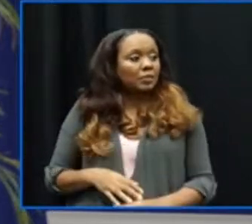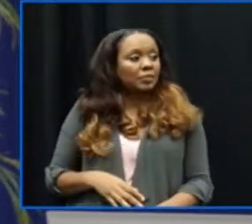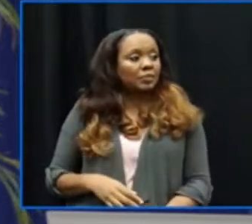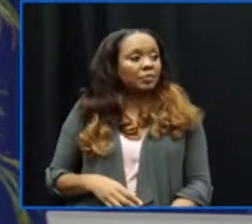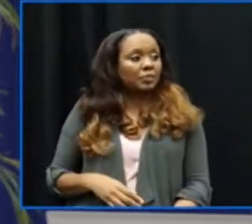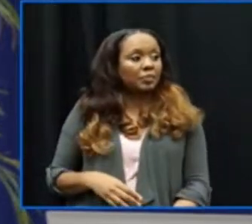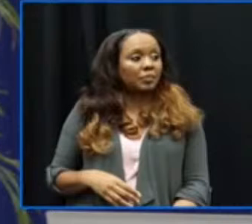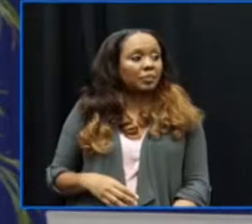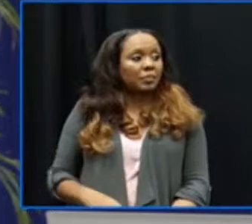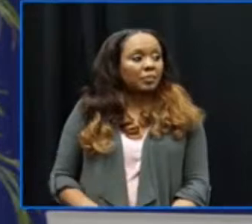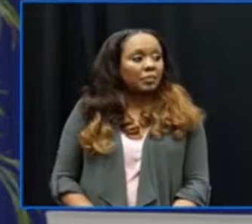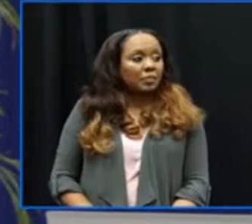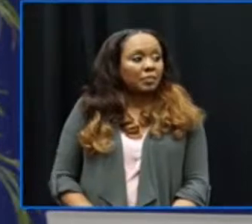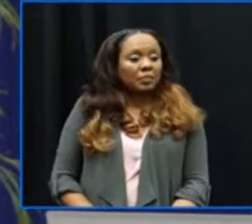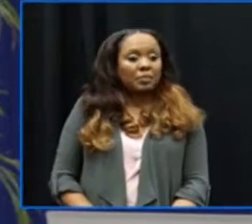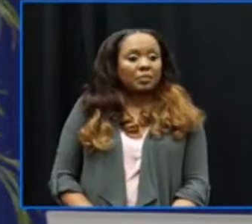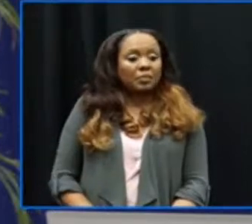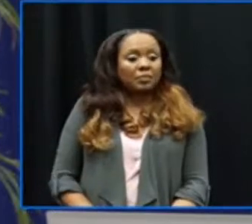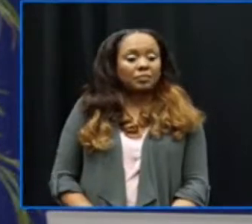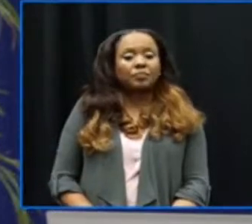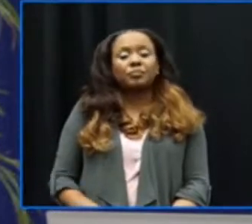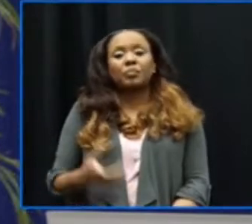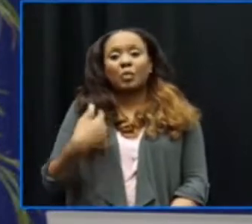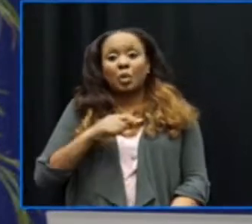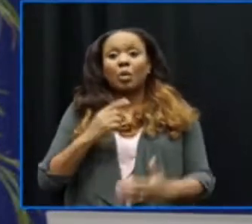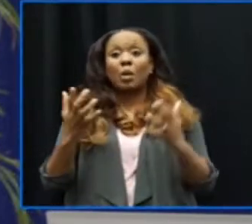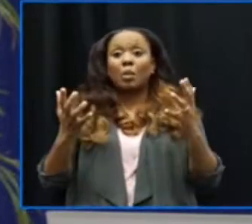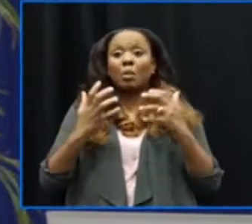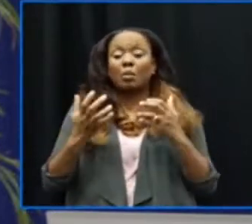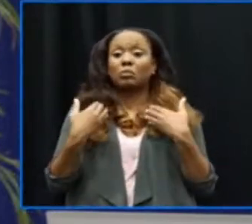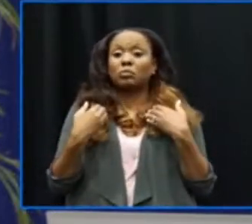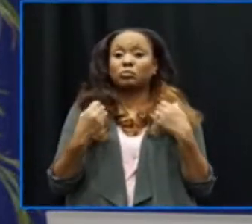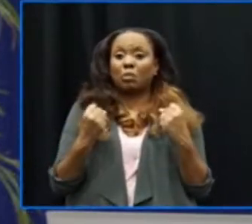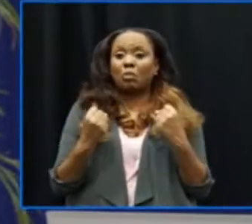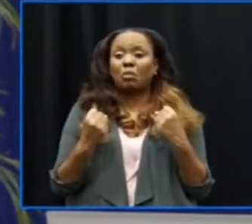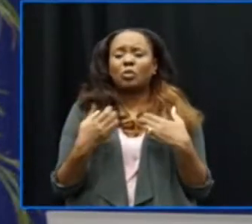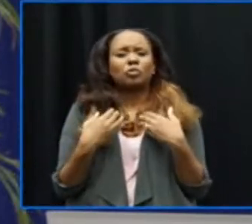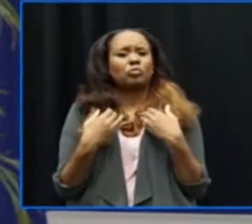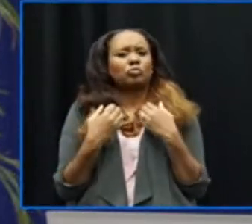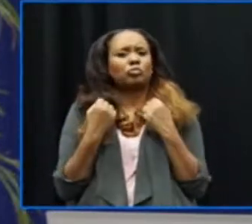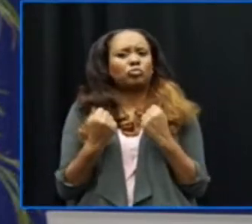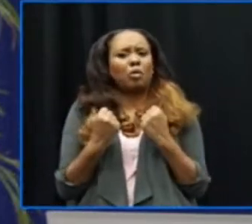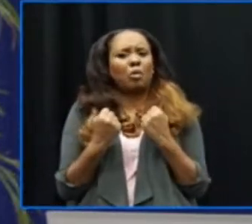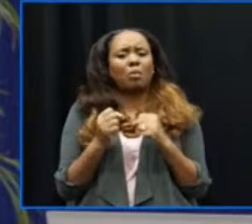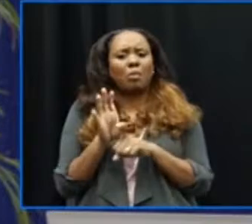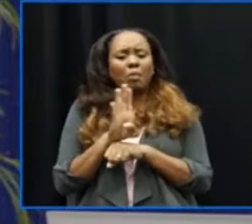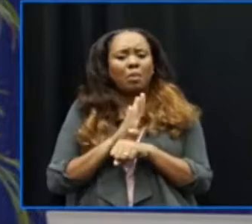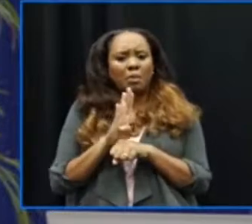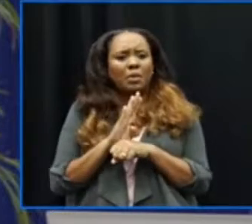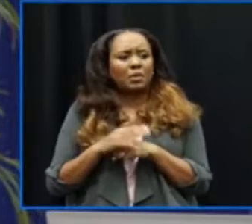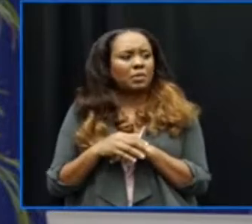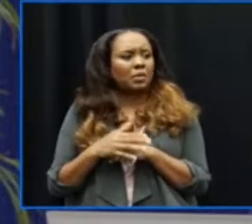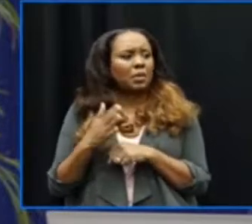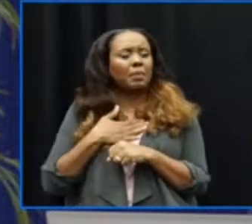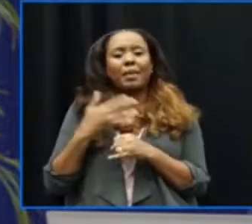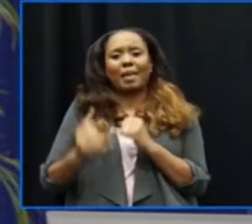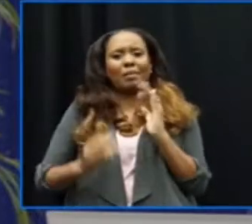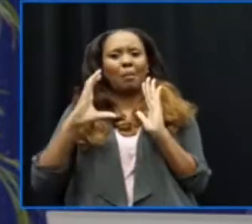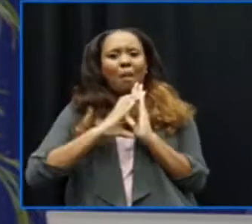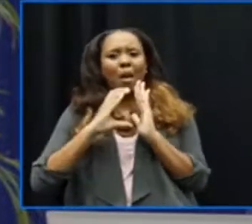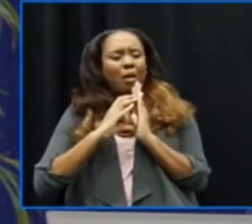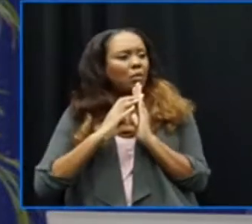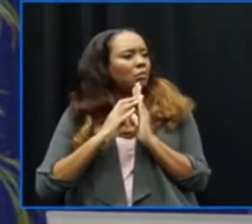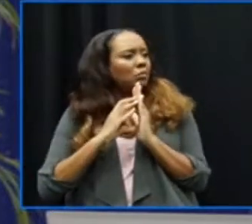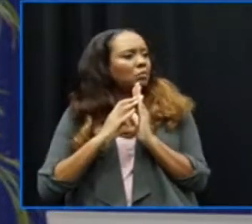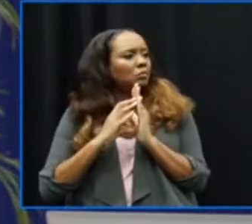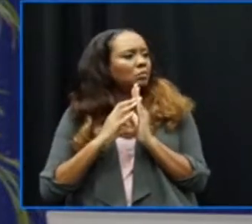said, a strong Barbados, and that's a summary of the last paragraph, if you like. A strong Barbados